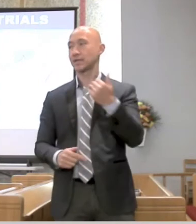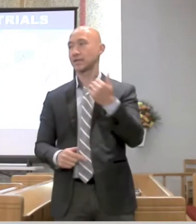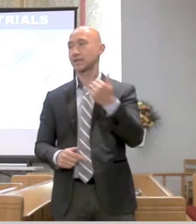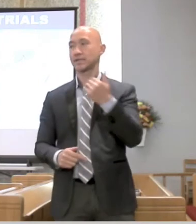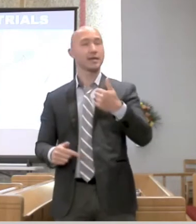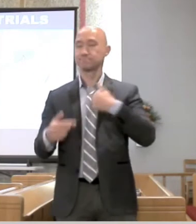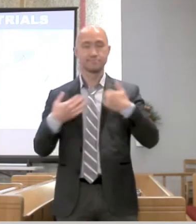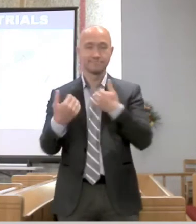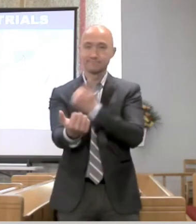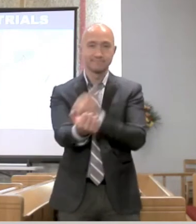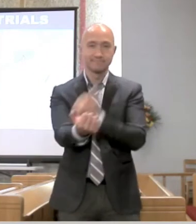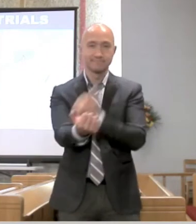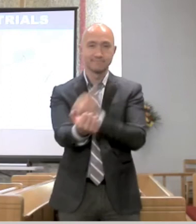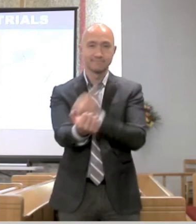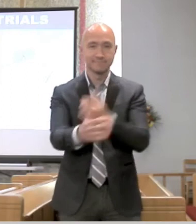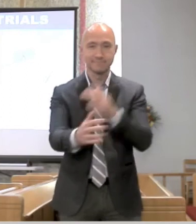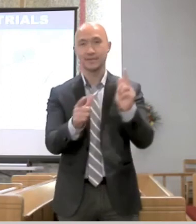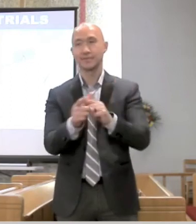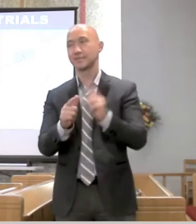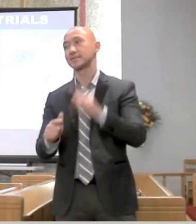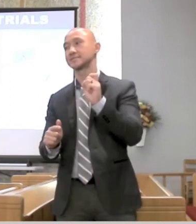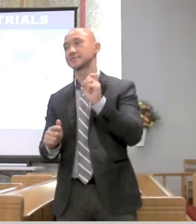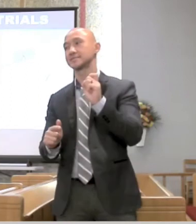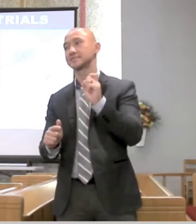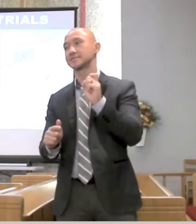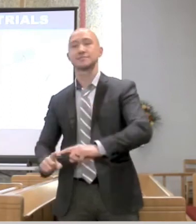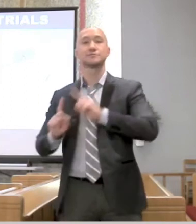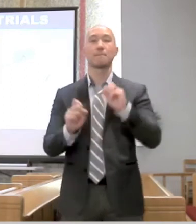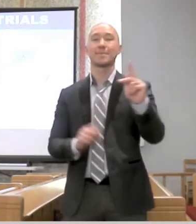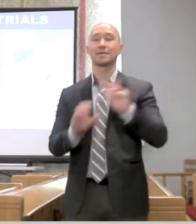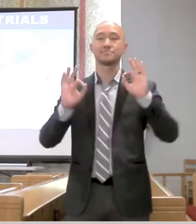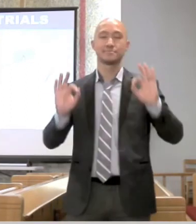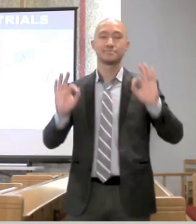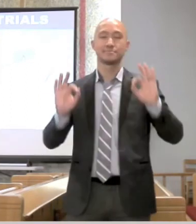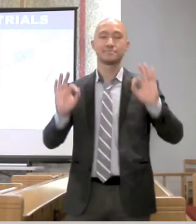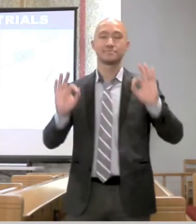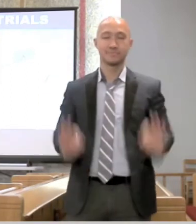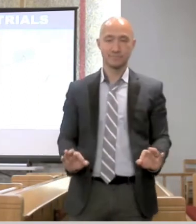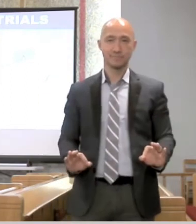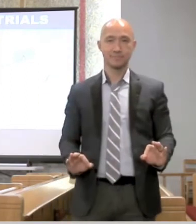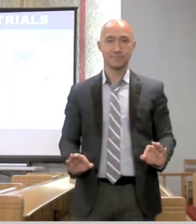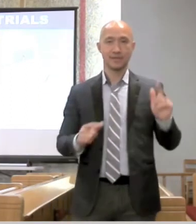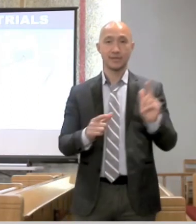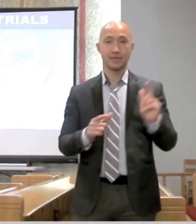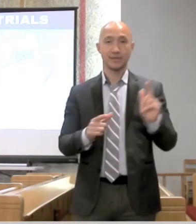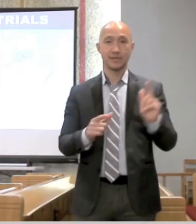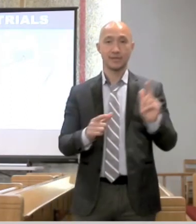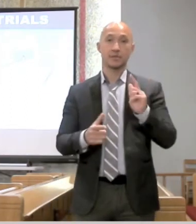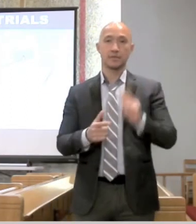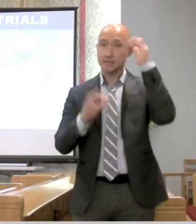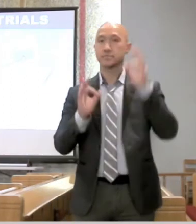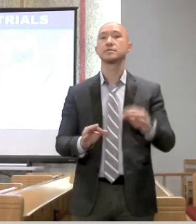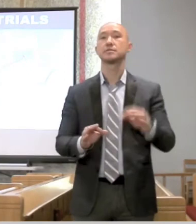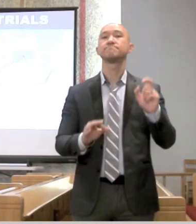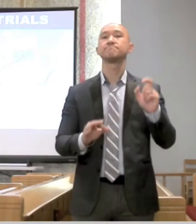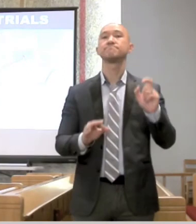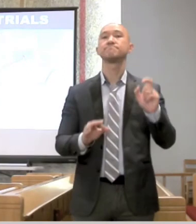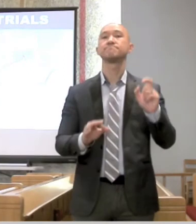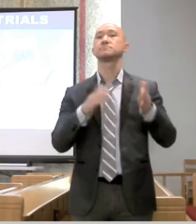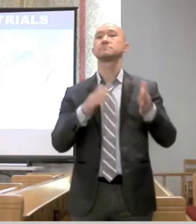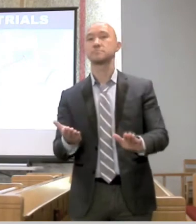whole procedure of things that goes on, which I will cover. And then he's taken to Golgotha, which is on the other side,